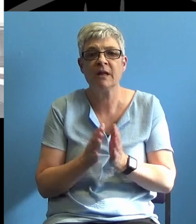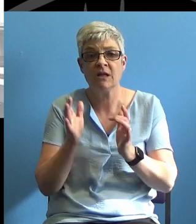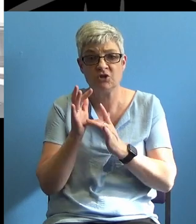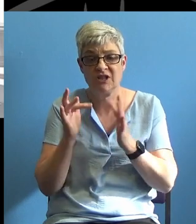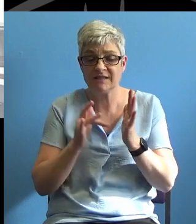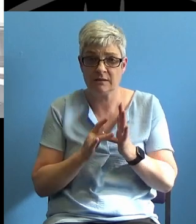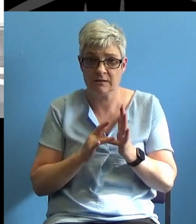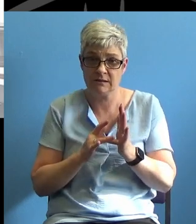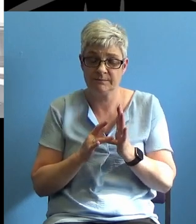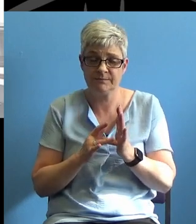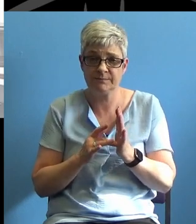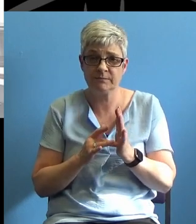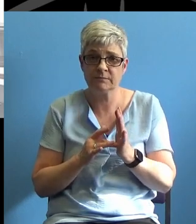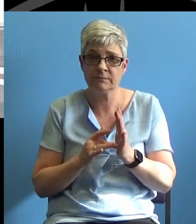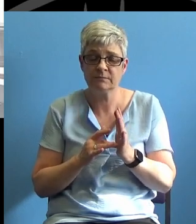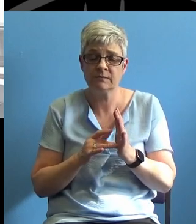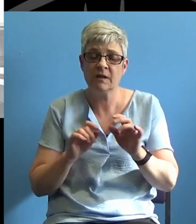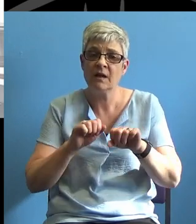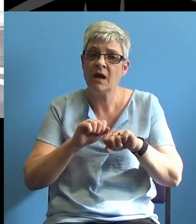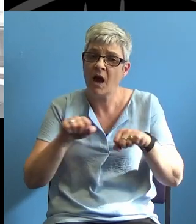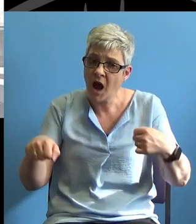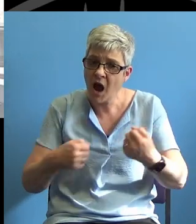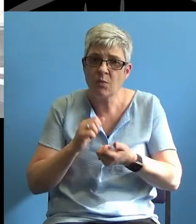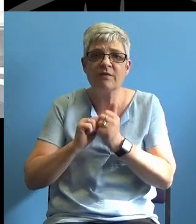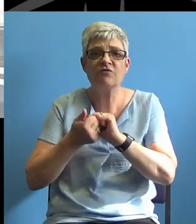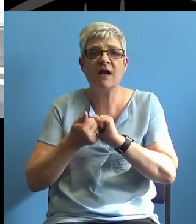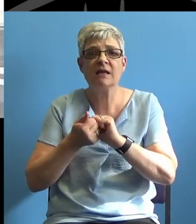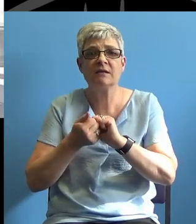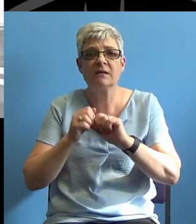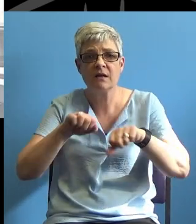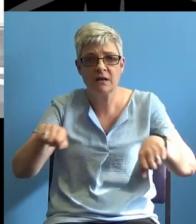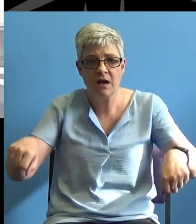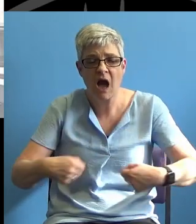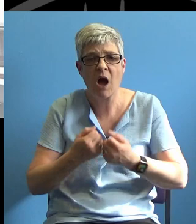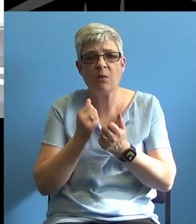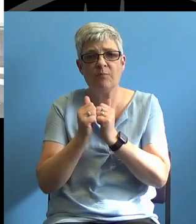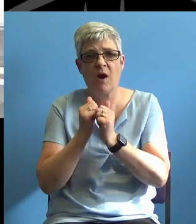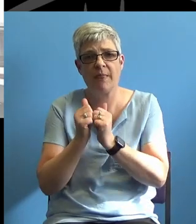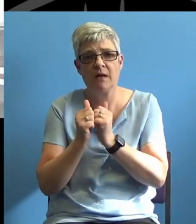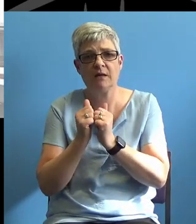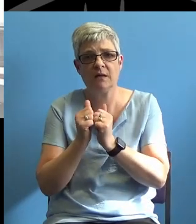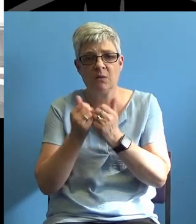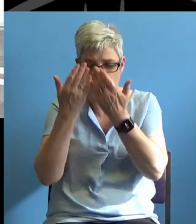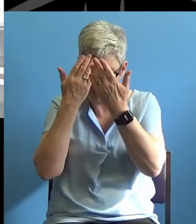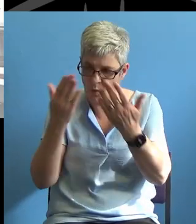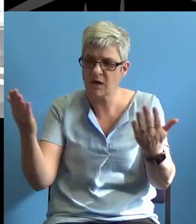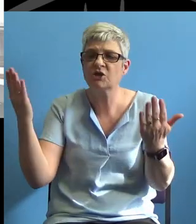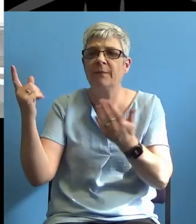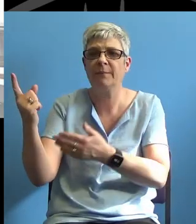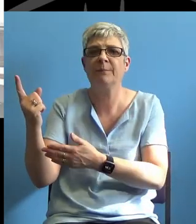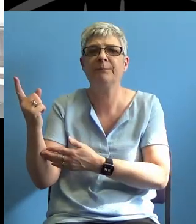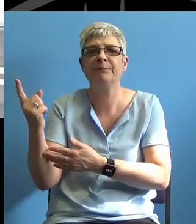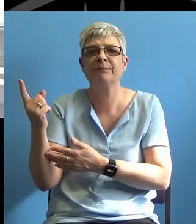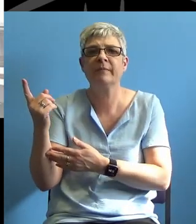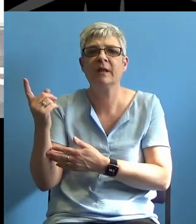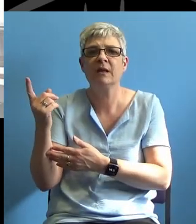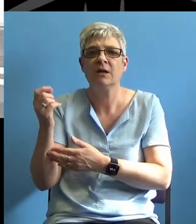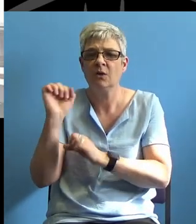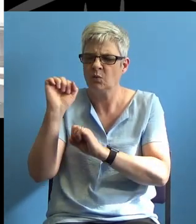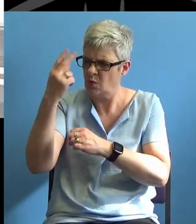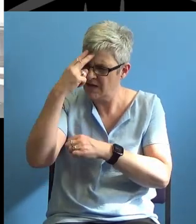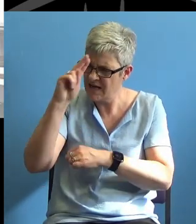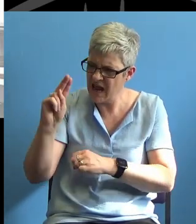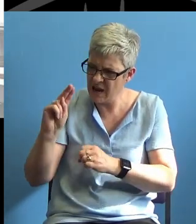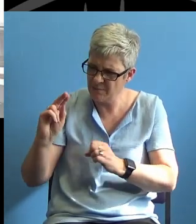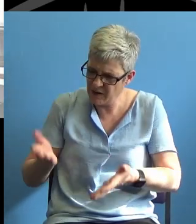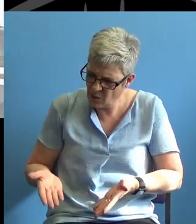Jesus, our friend, our brother, we worship you. May your name be held in